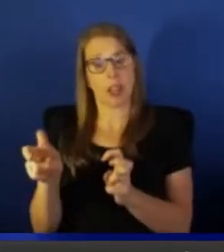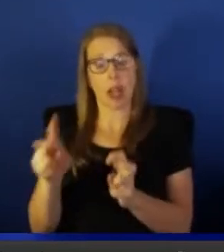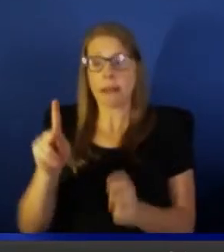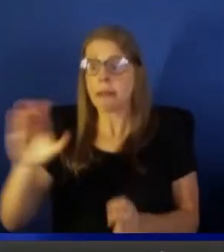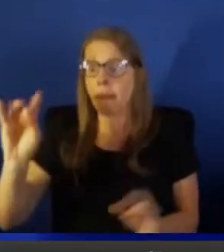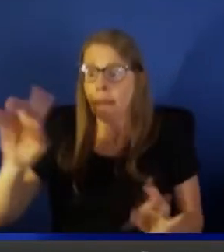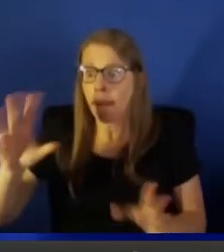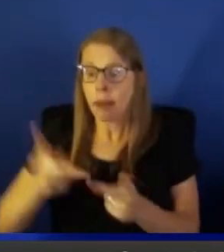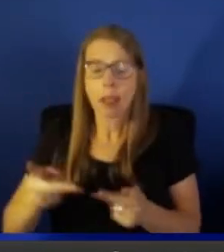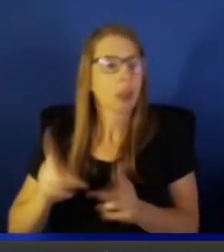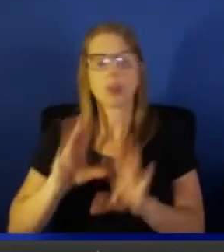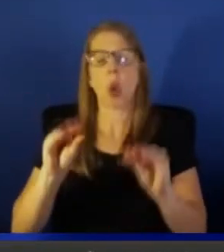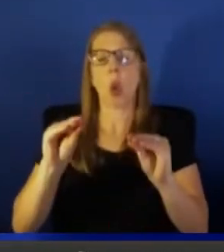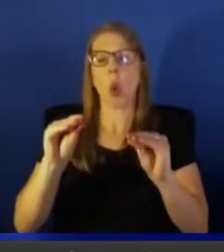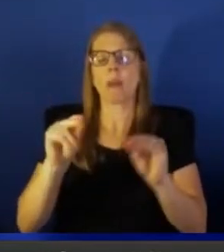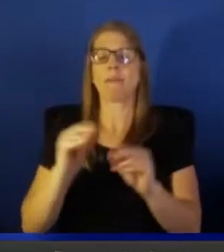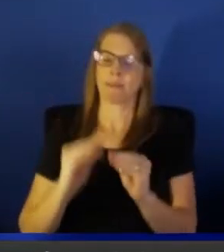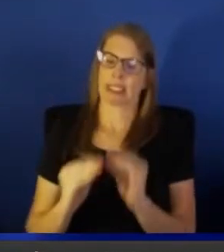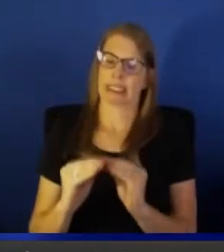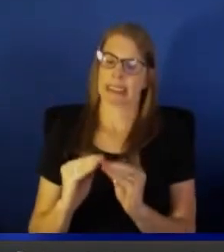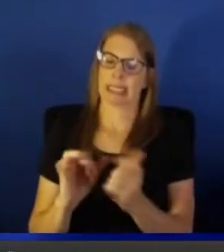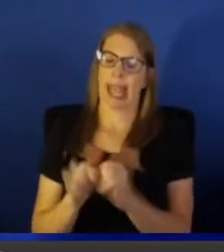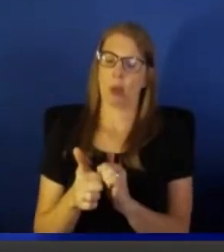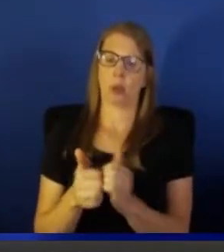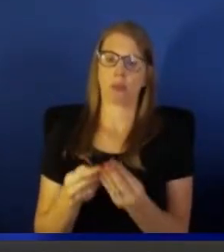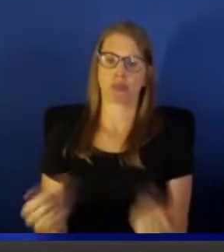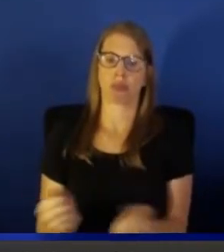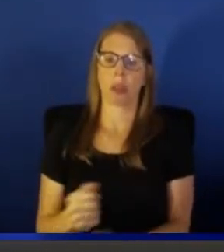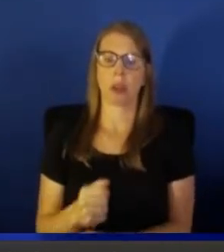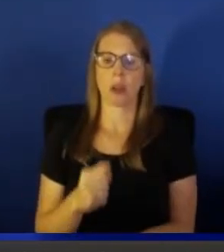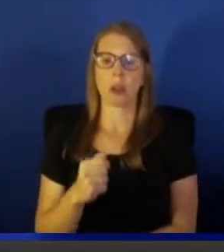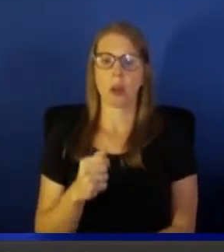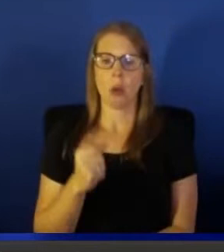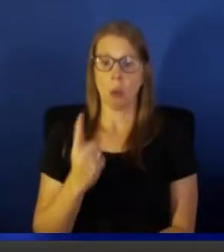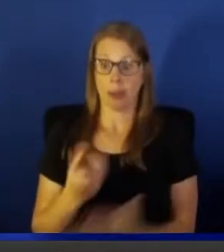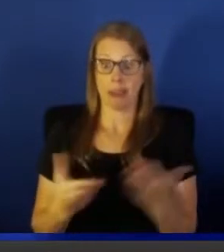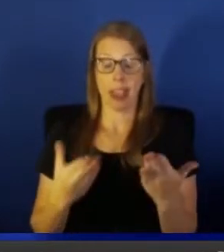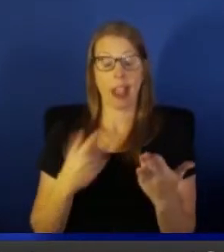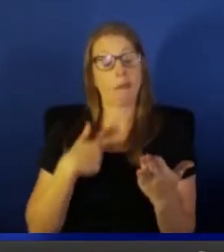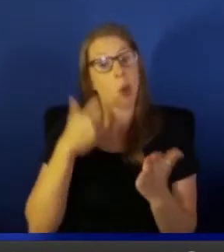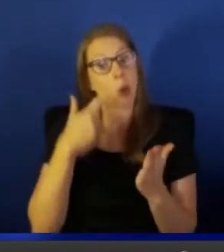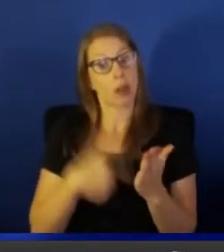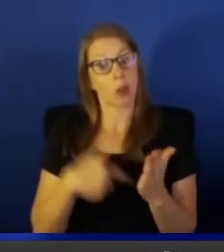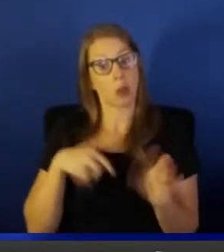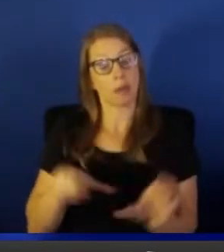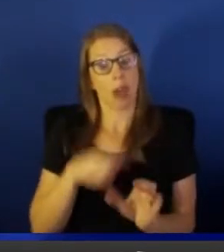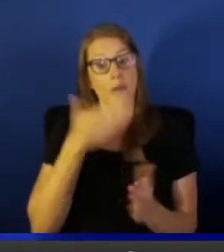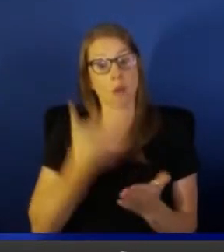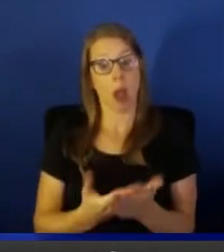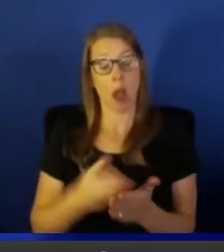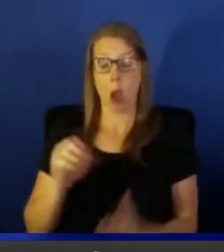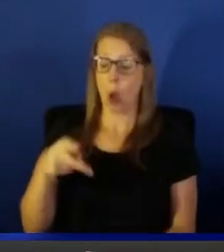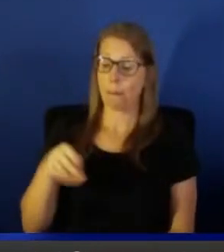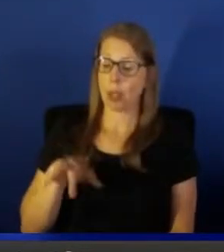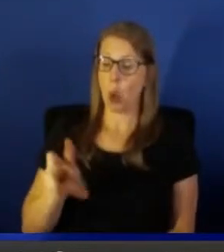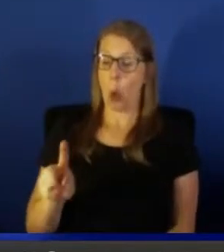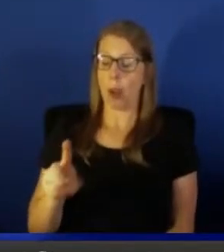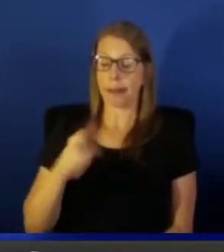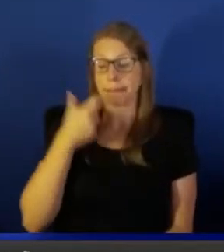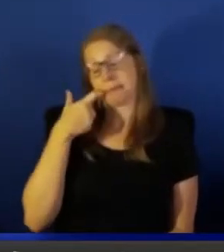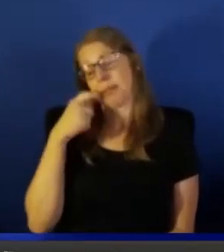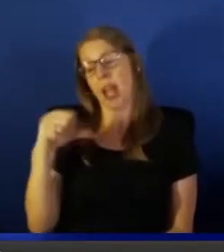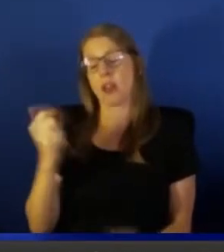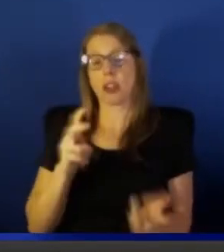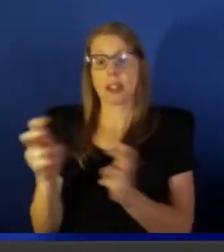we fix it? One just brief thing that I think I've seen us do well in connection with opioid addictions, other issues. I have seen more